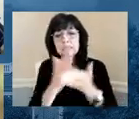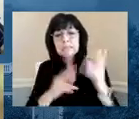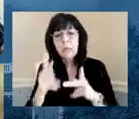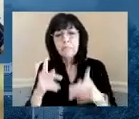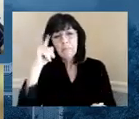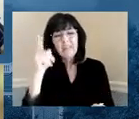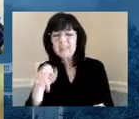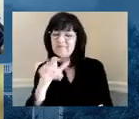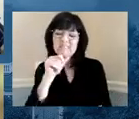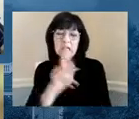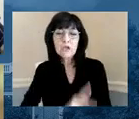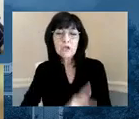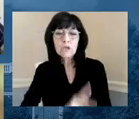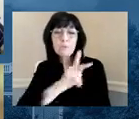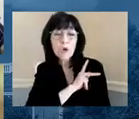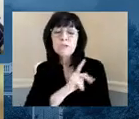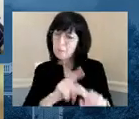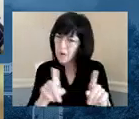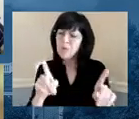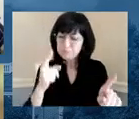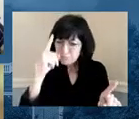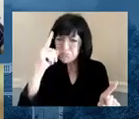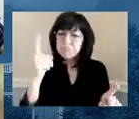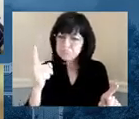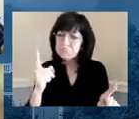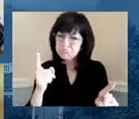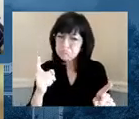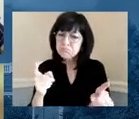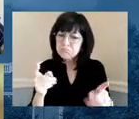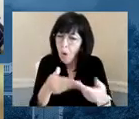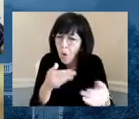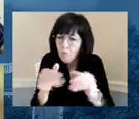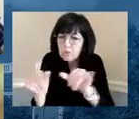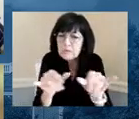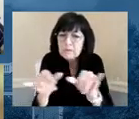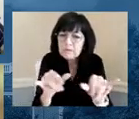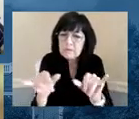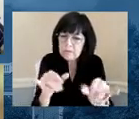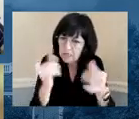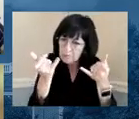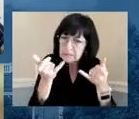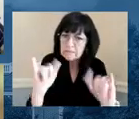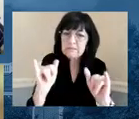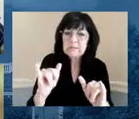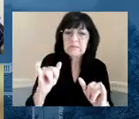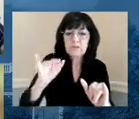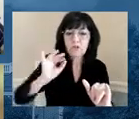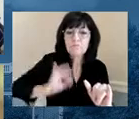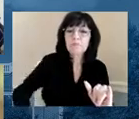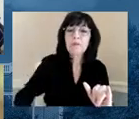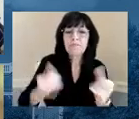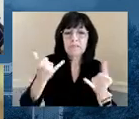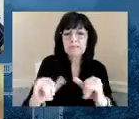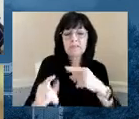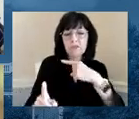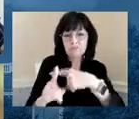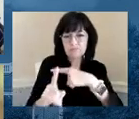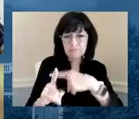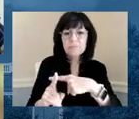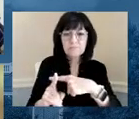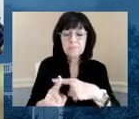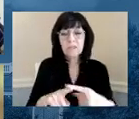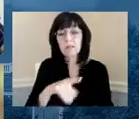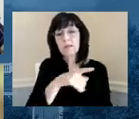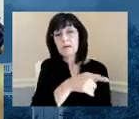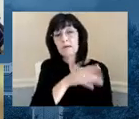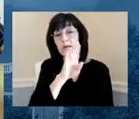opportunity there. Wayne Smith knows this issue from both sides, both as a former member of the General Assembly and majority leader in the House, as well as